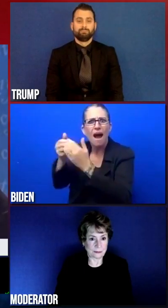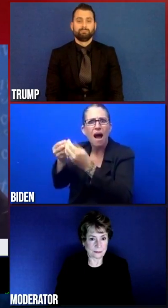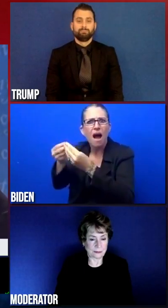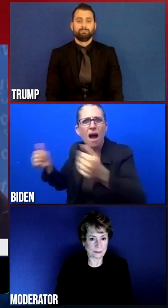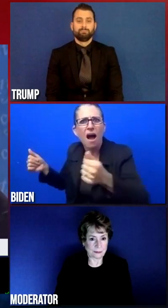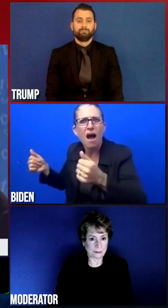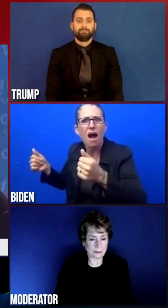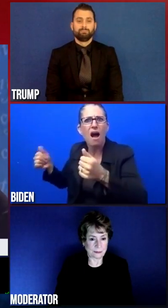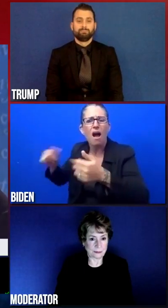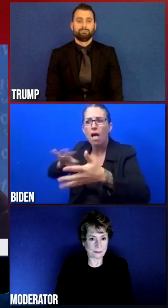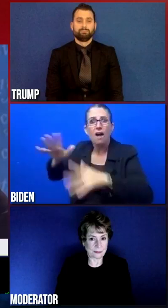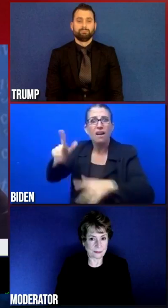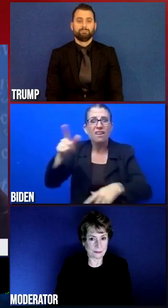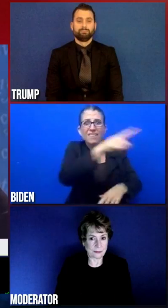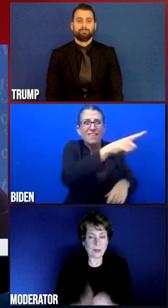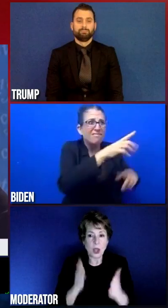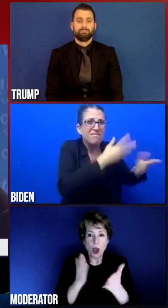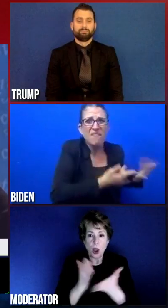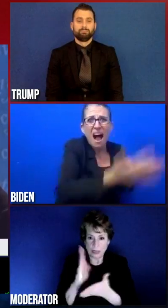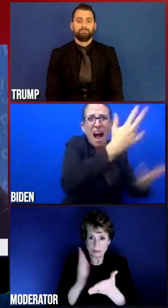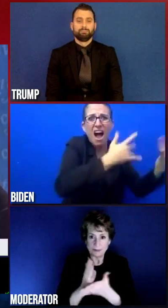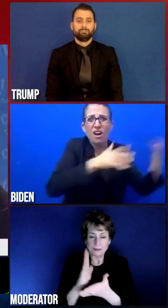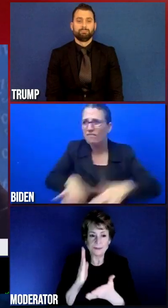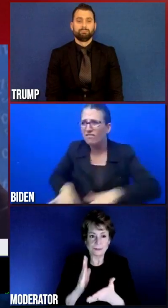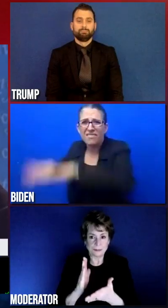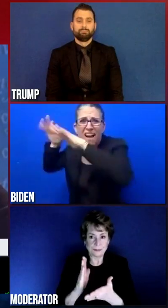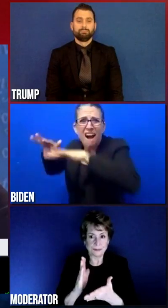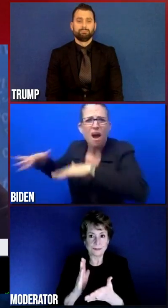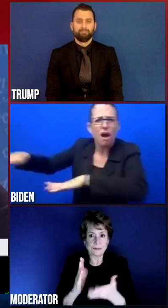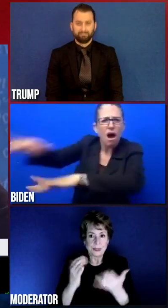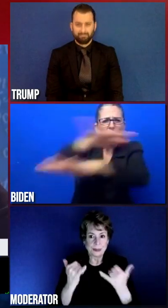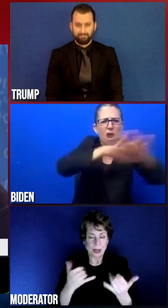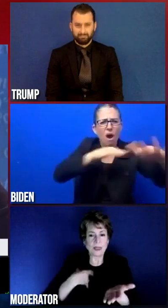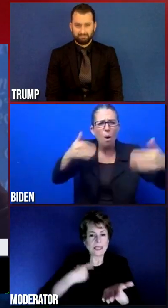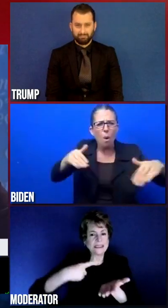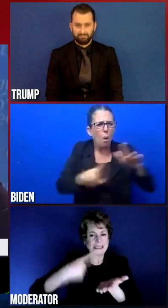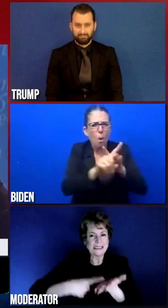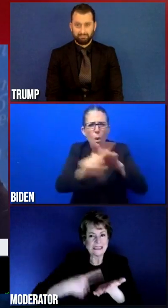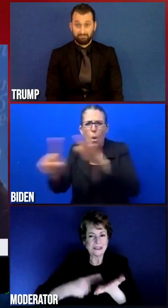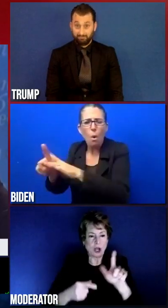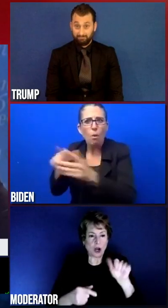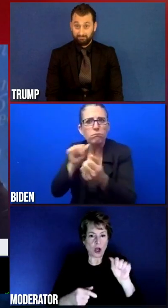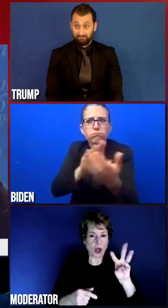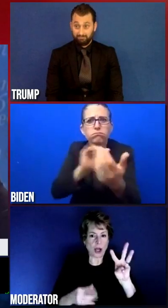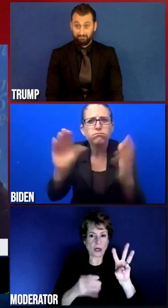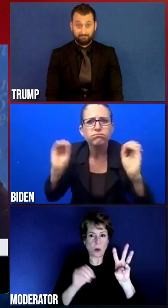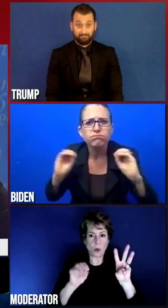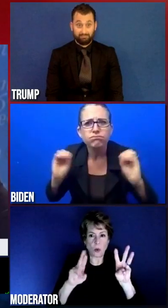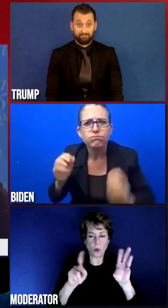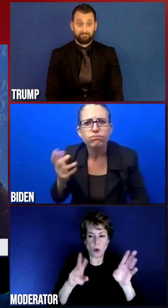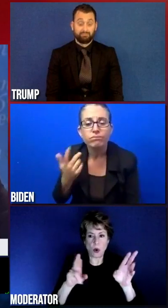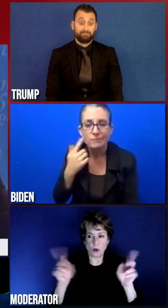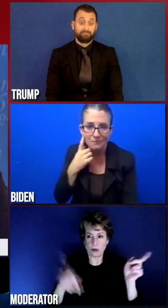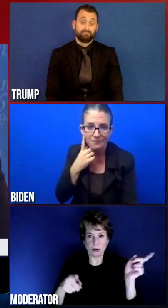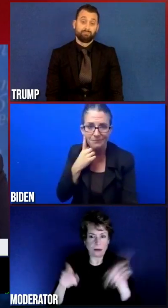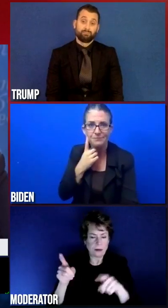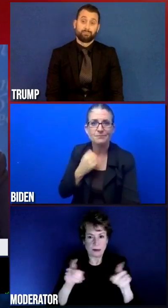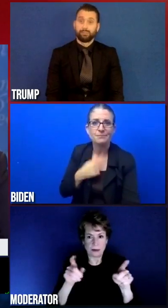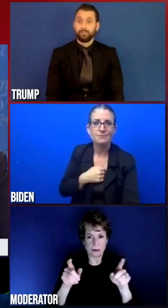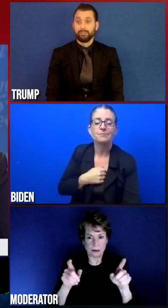That's why the suburbs are in trouble. I do want to talk about this issue of law and order, though. And in the joint recommendation that came from